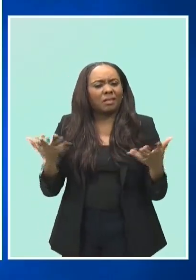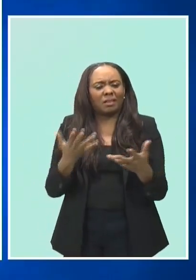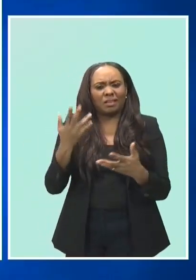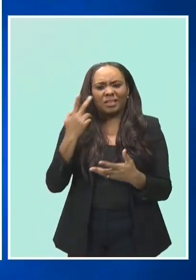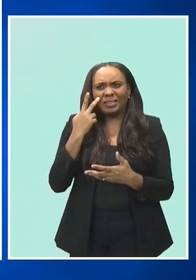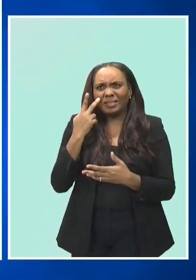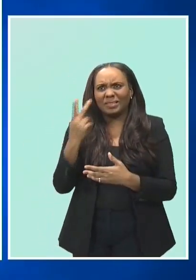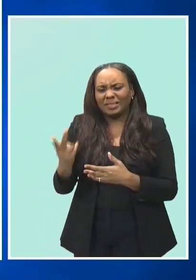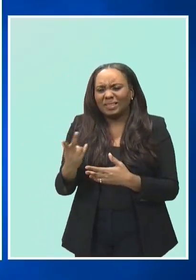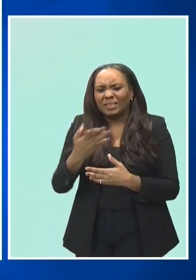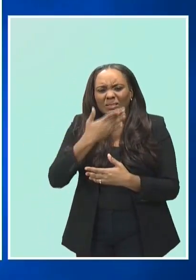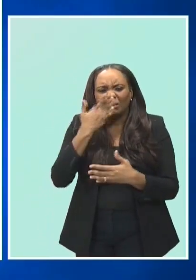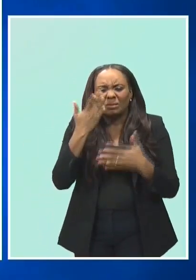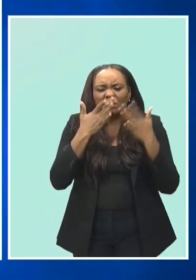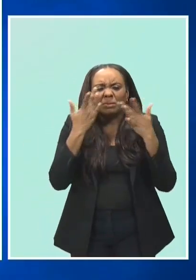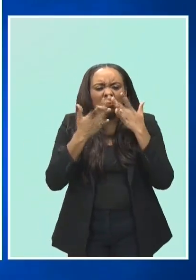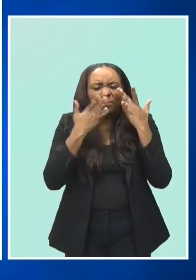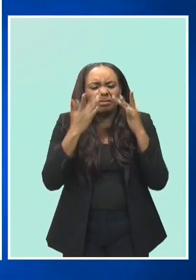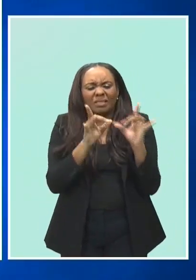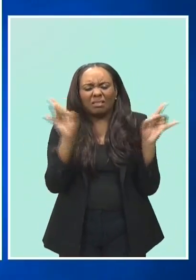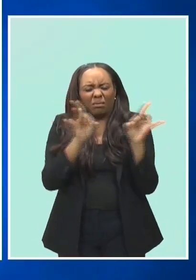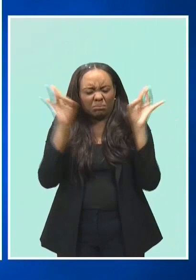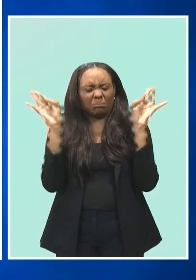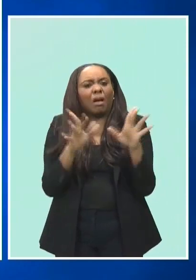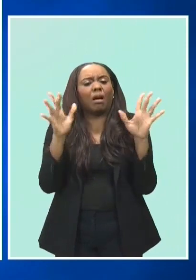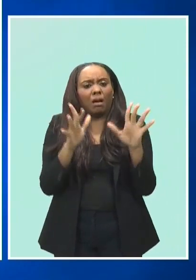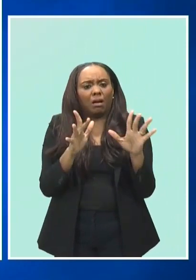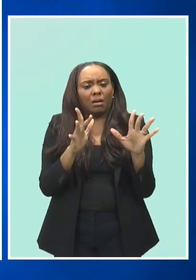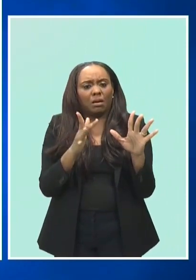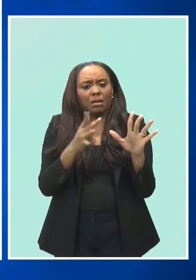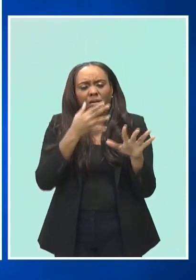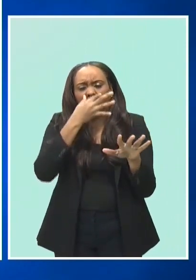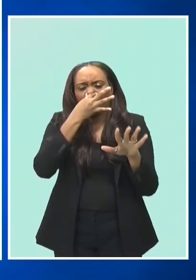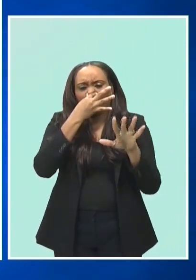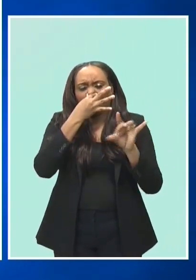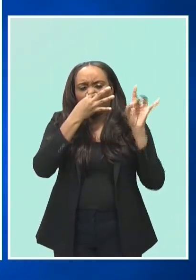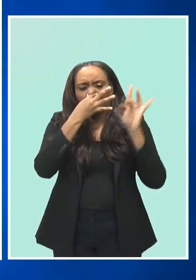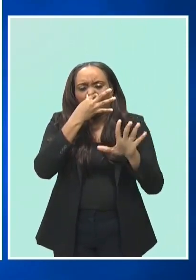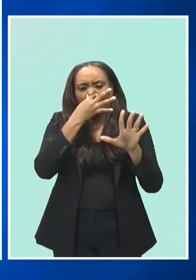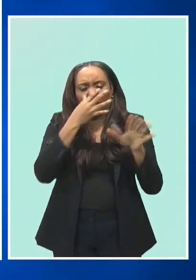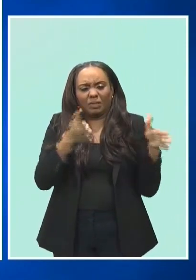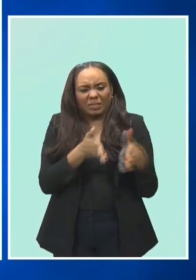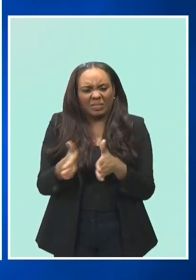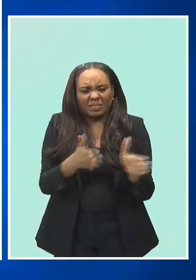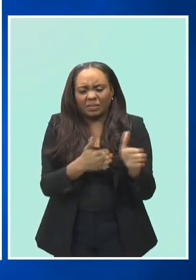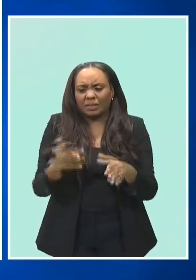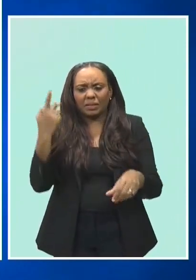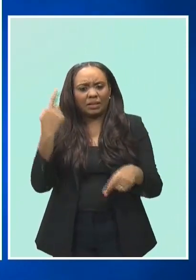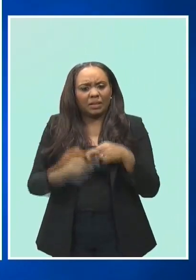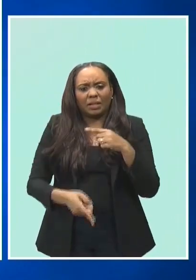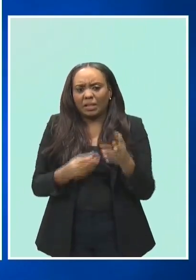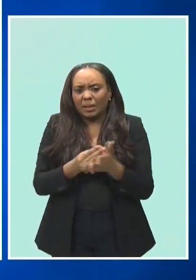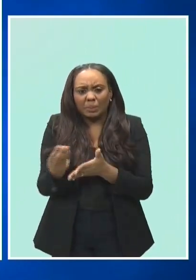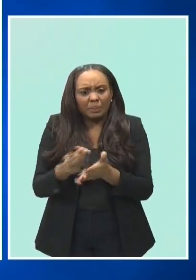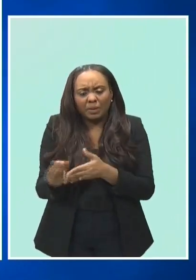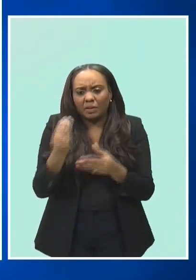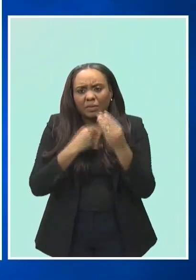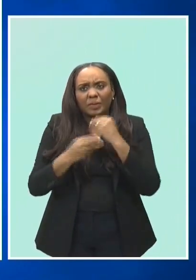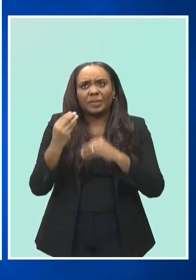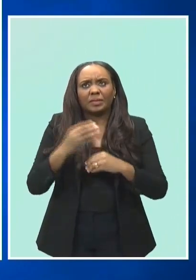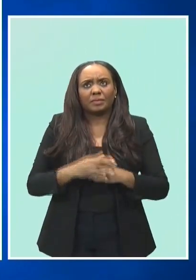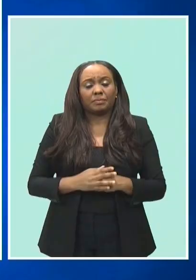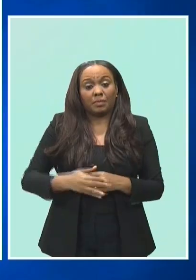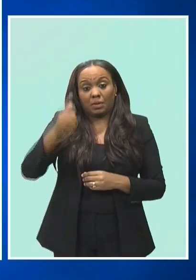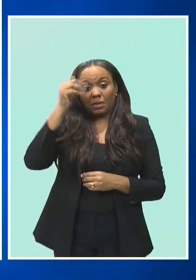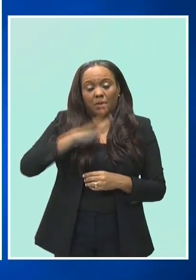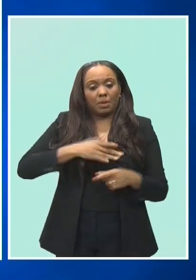eat when you're smelling that pungent scent that comes out of the river? You know, it's difficult for them. Orlando de la Fuente runs 2 hotels